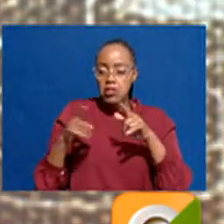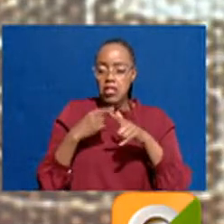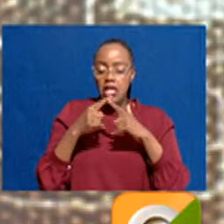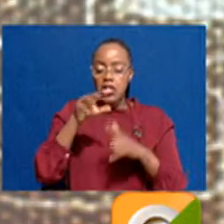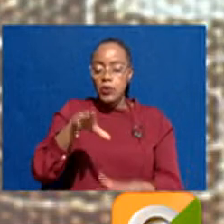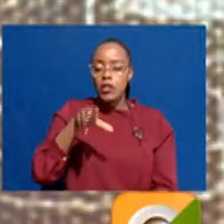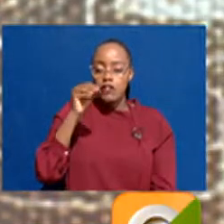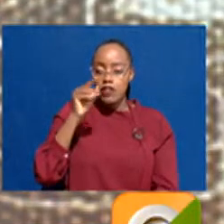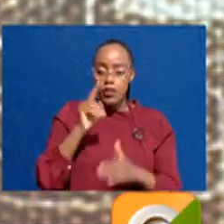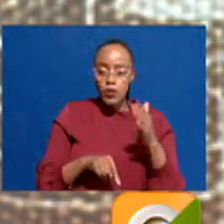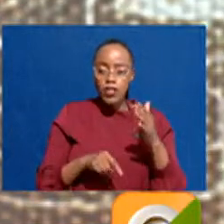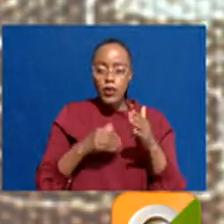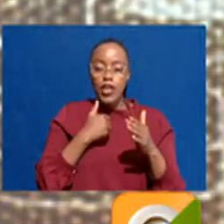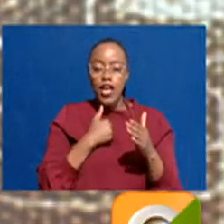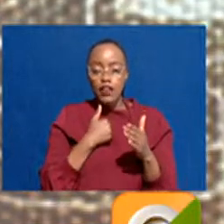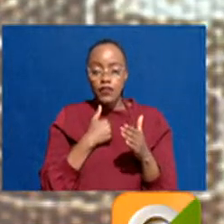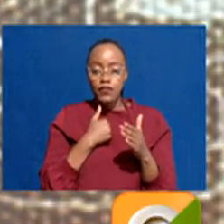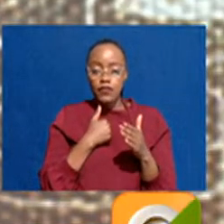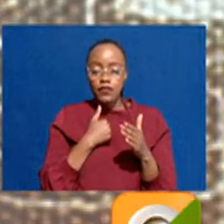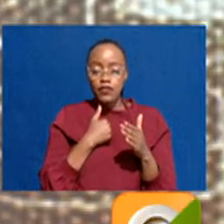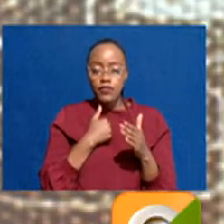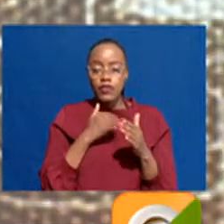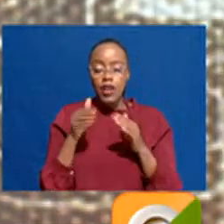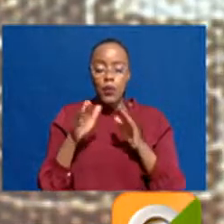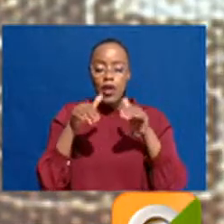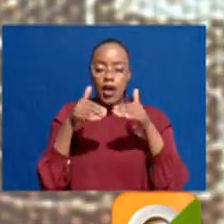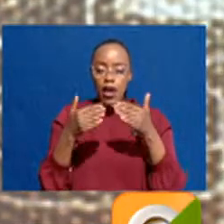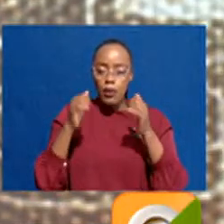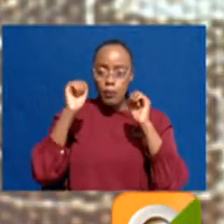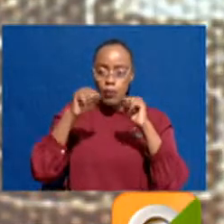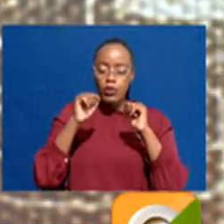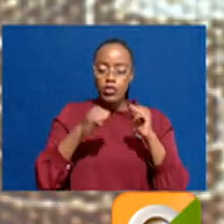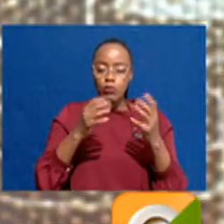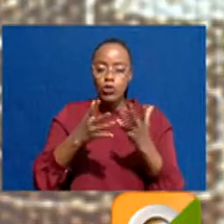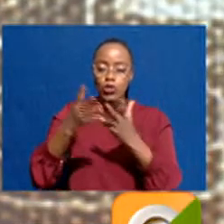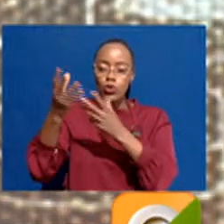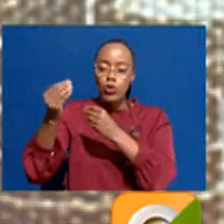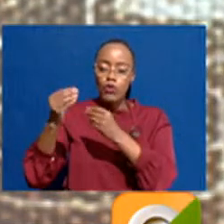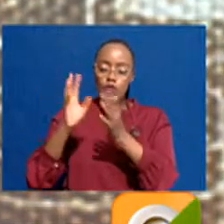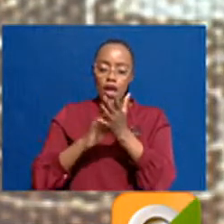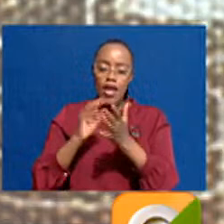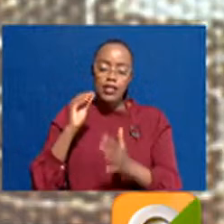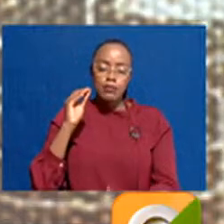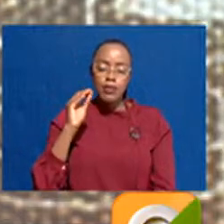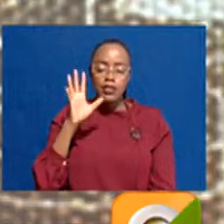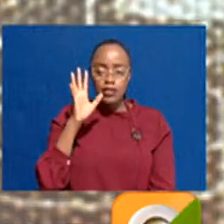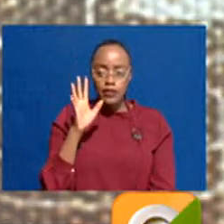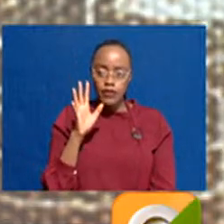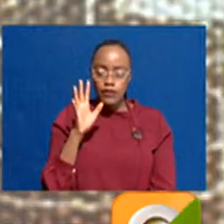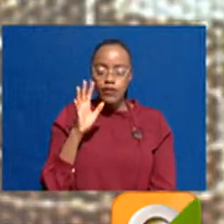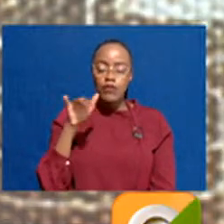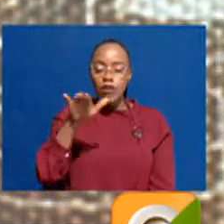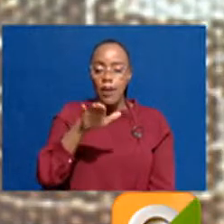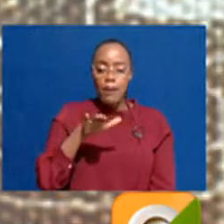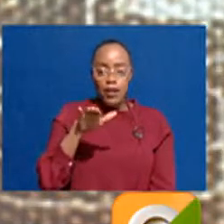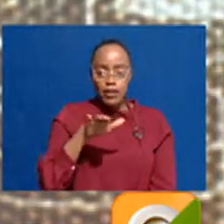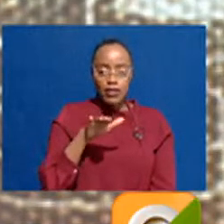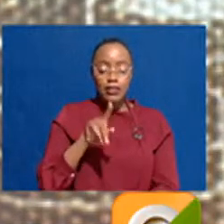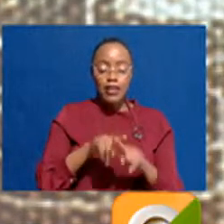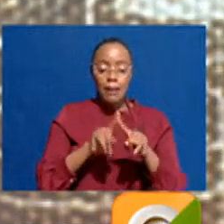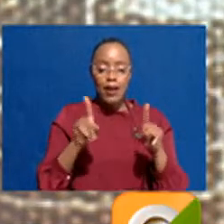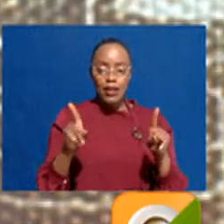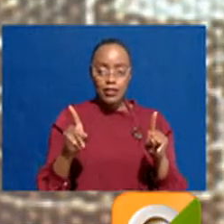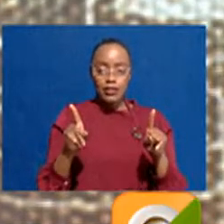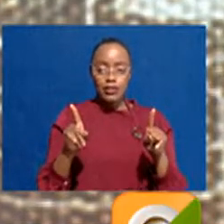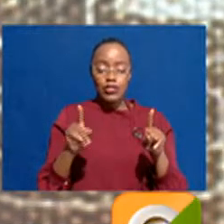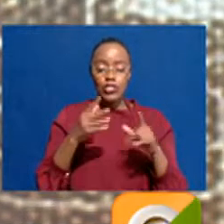find that there's a tendency to go for very expensive destinations, but actually you're